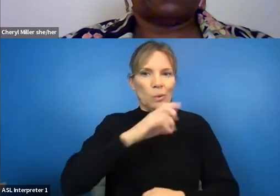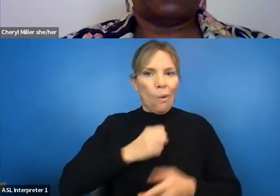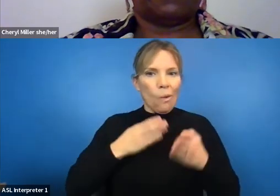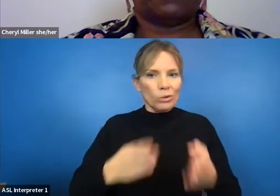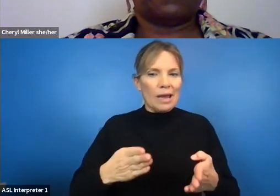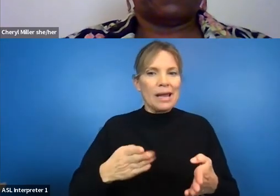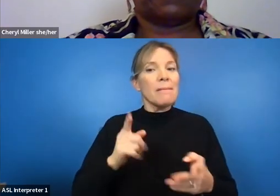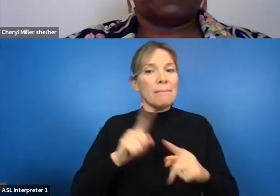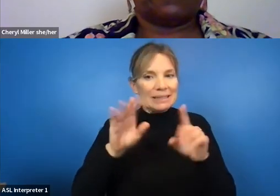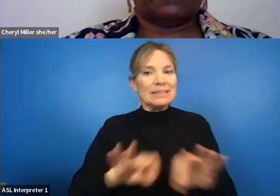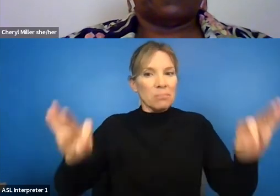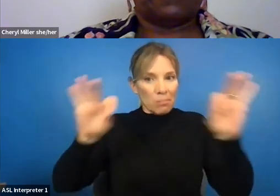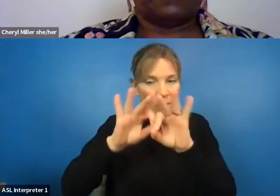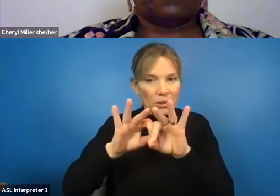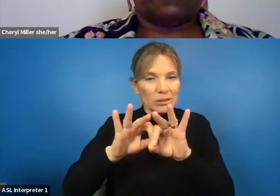that